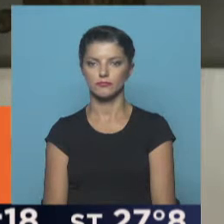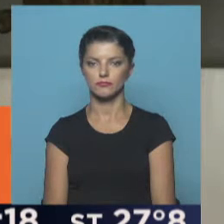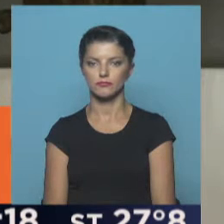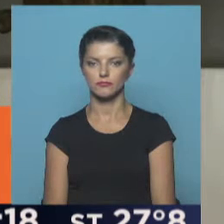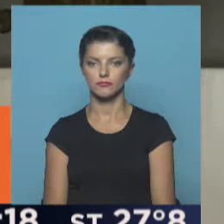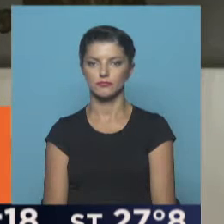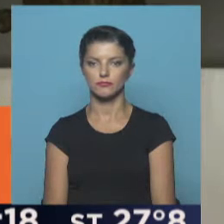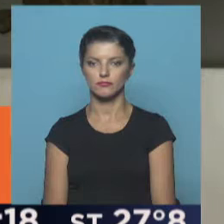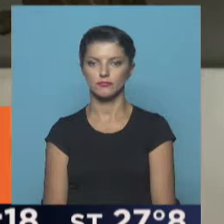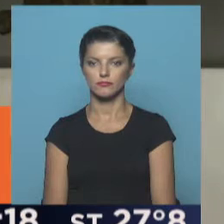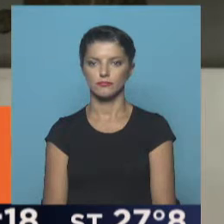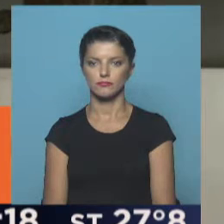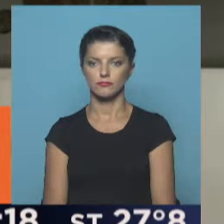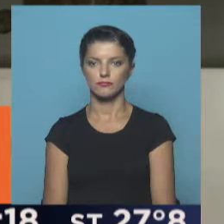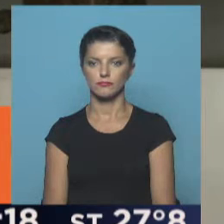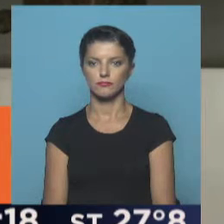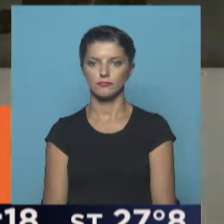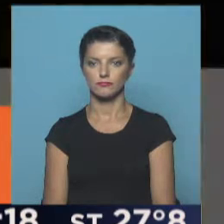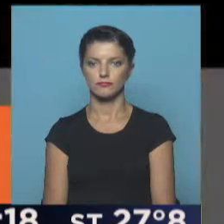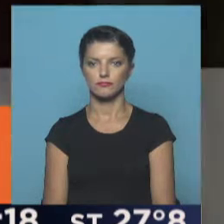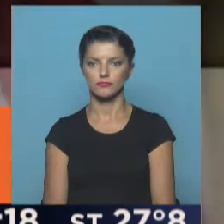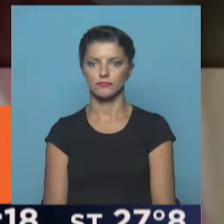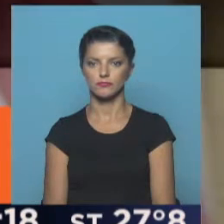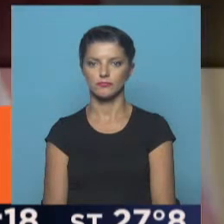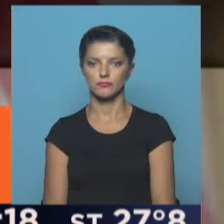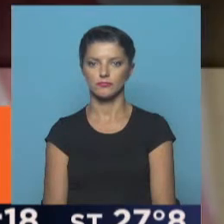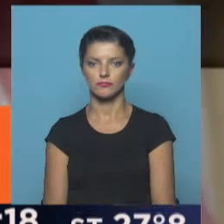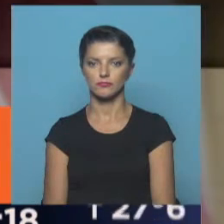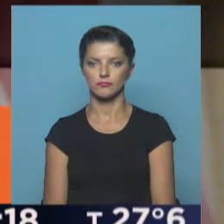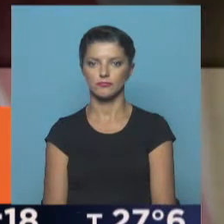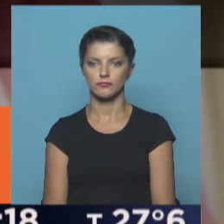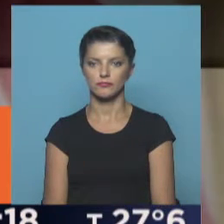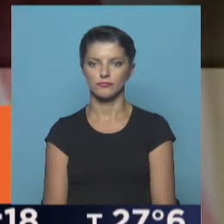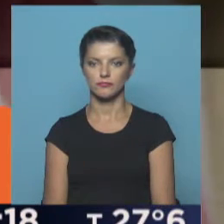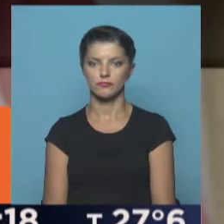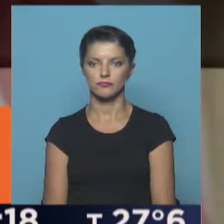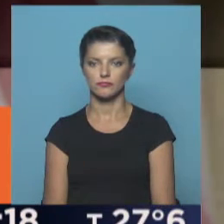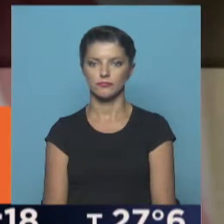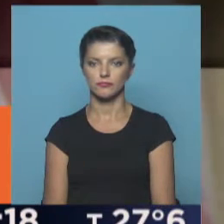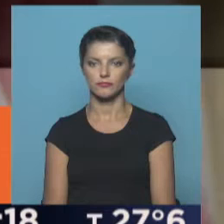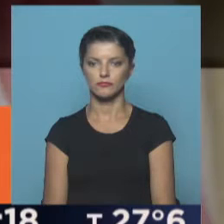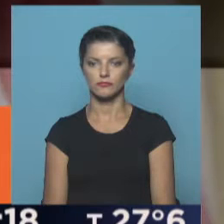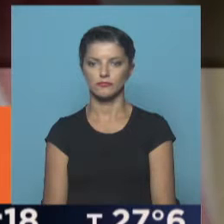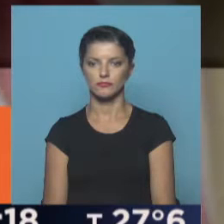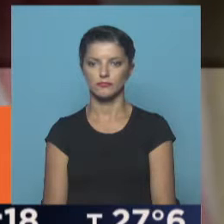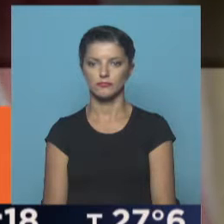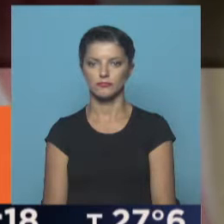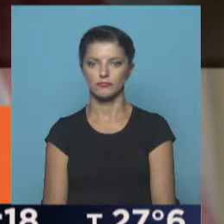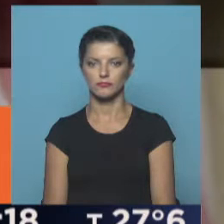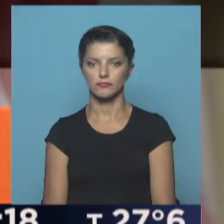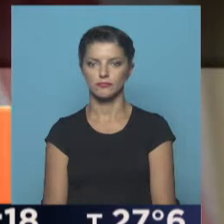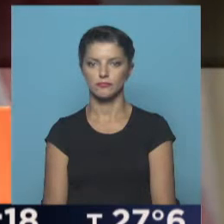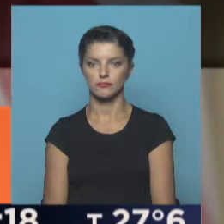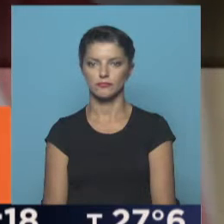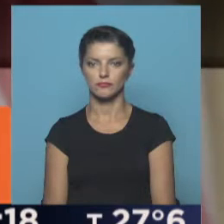having somebody watching you and what you're doing. The President and I are ambitious to build on this relationship in order to grow